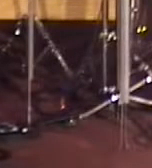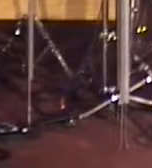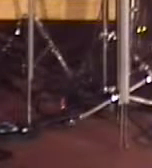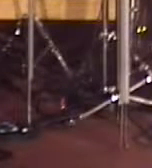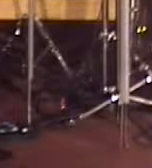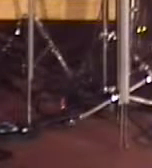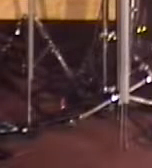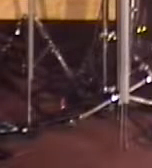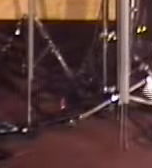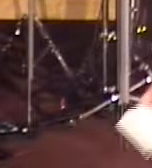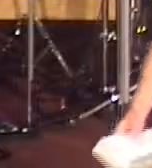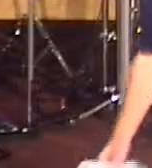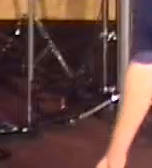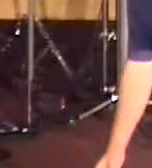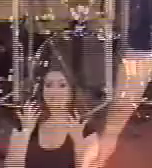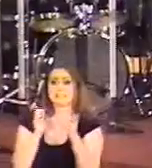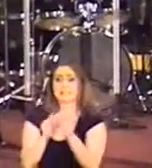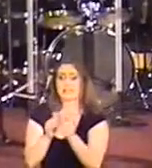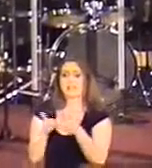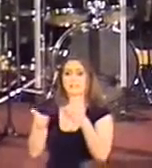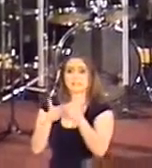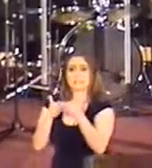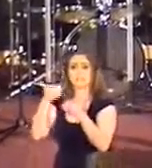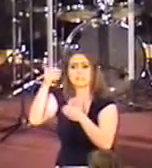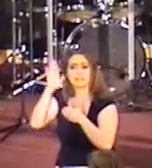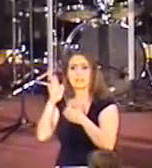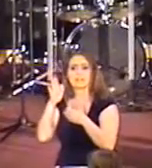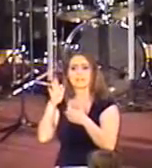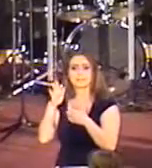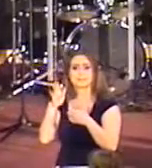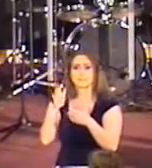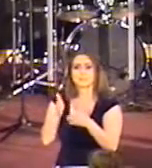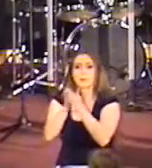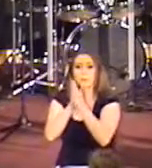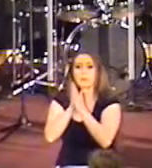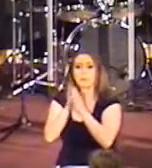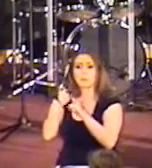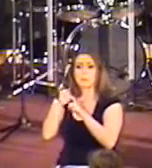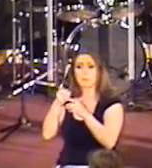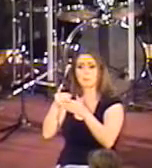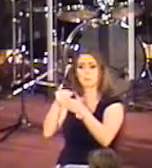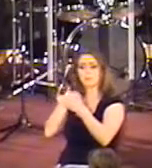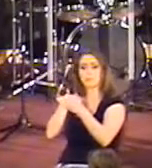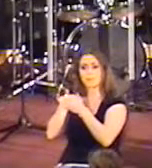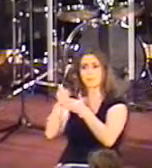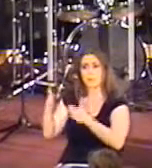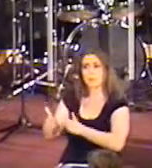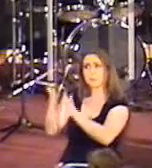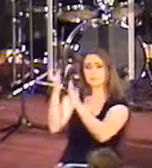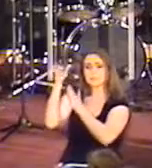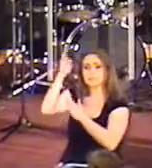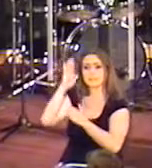actually is. As a matter of fact, before there's a prayer, before you come into God's presence, He's already searched your heart. He already